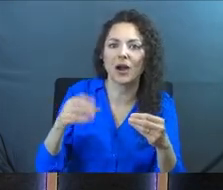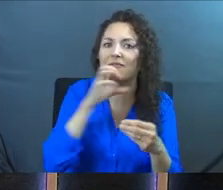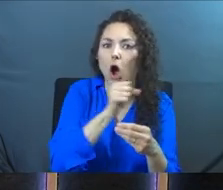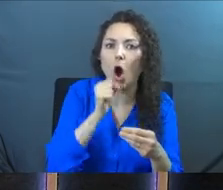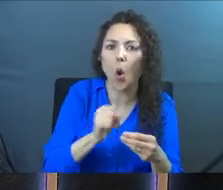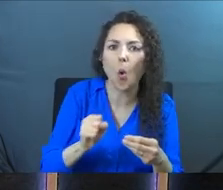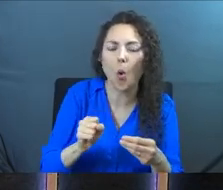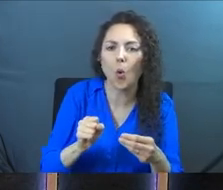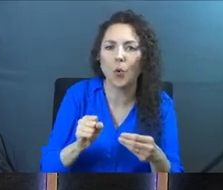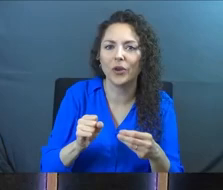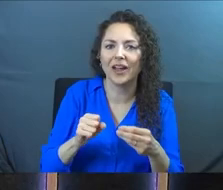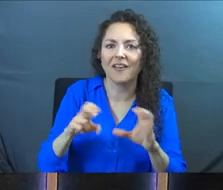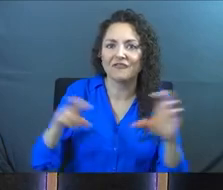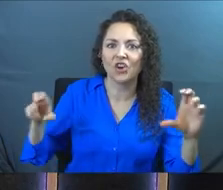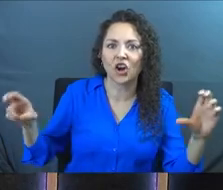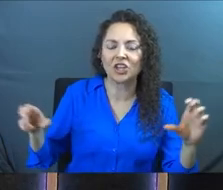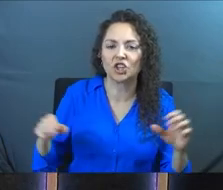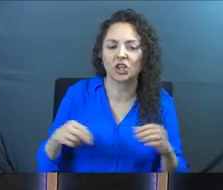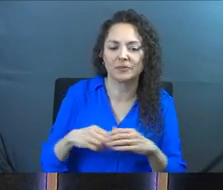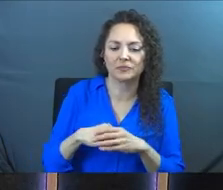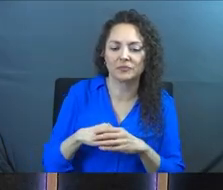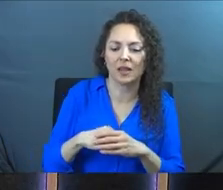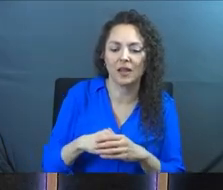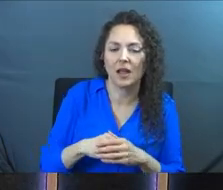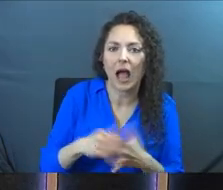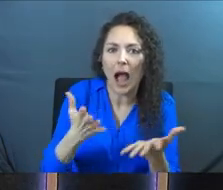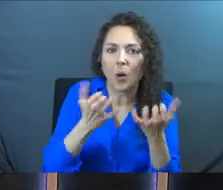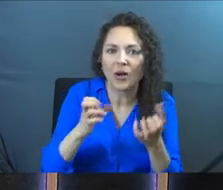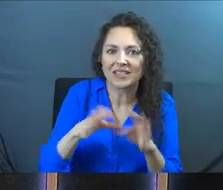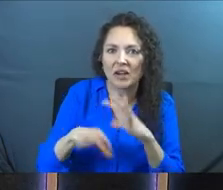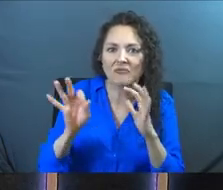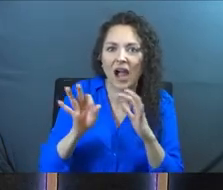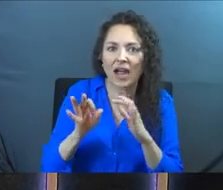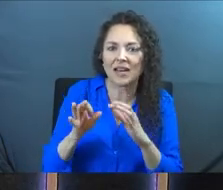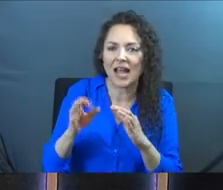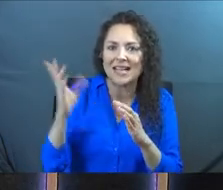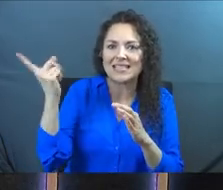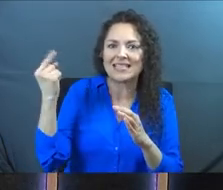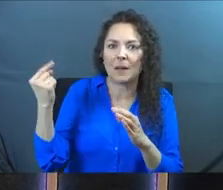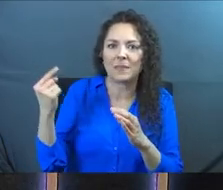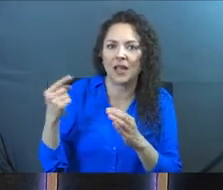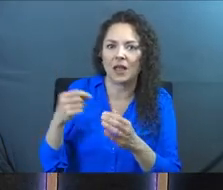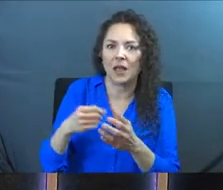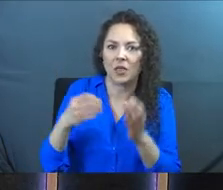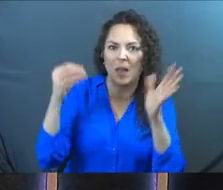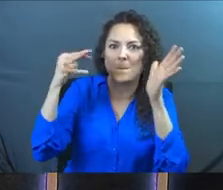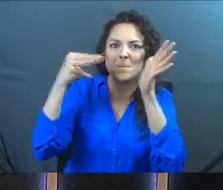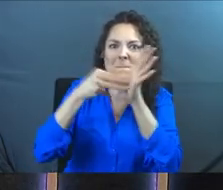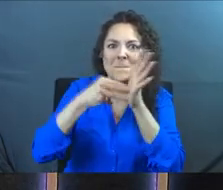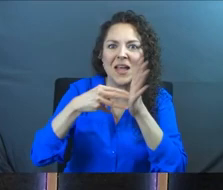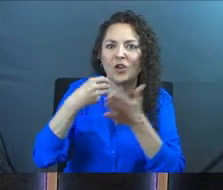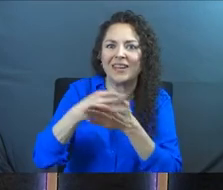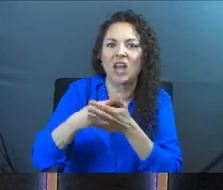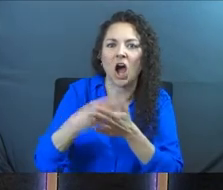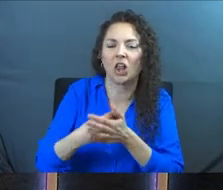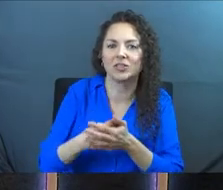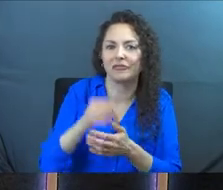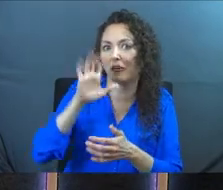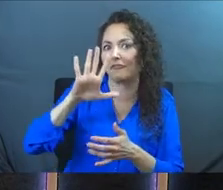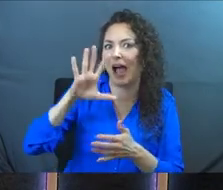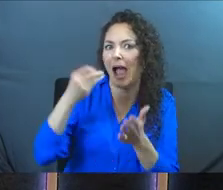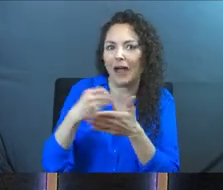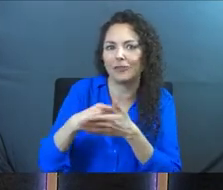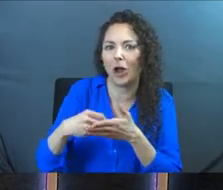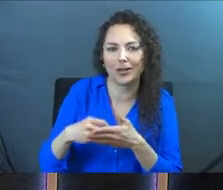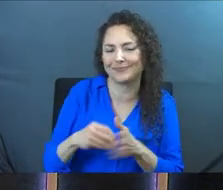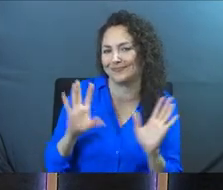I found it, you know what I mean? Like, it's never happened and it probably never will, but you know, never say never. But anyway, so